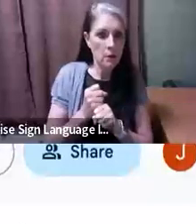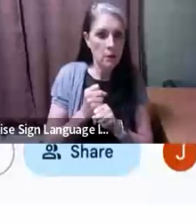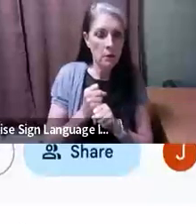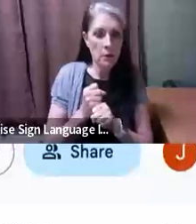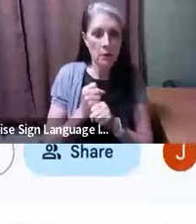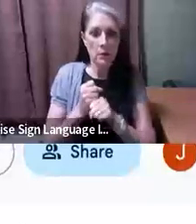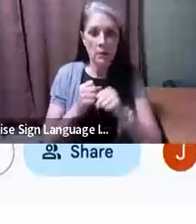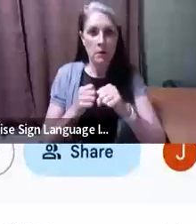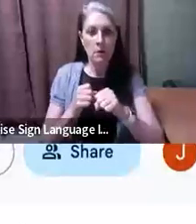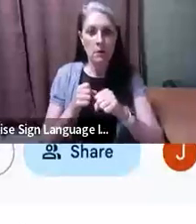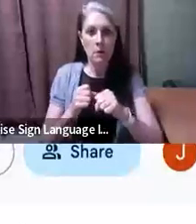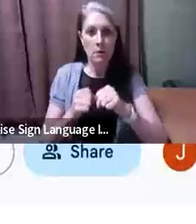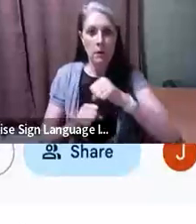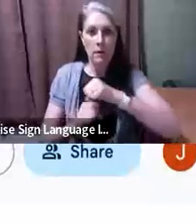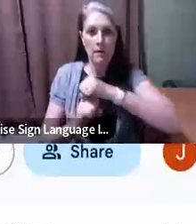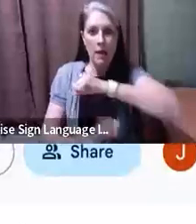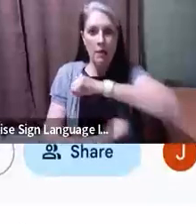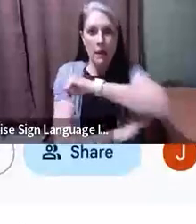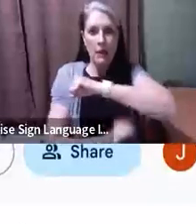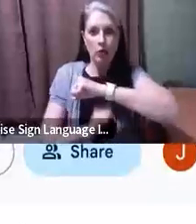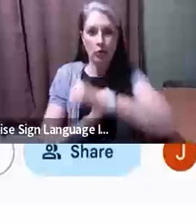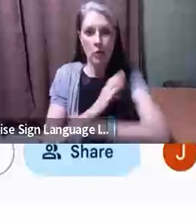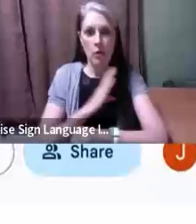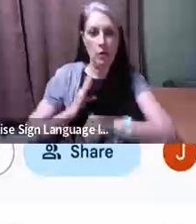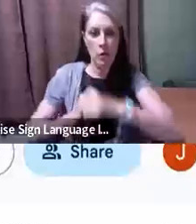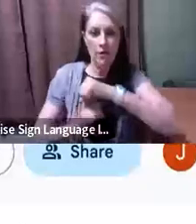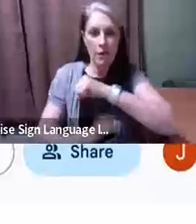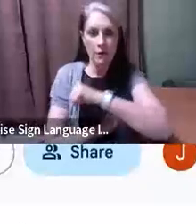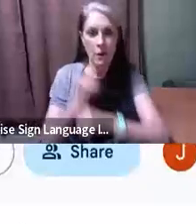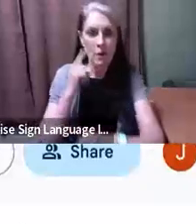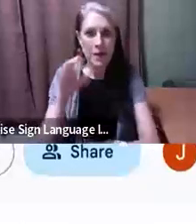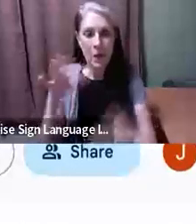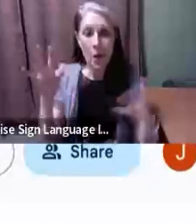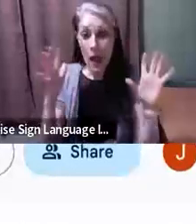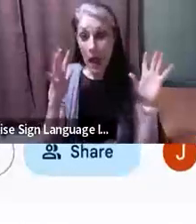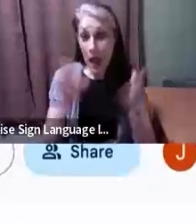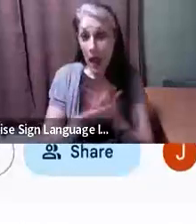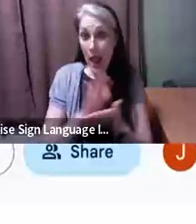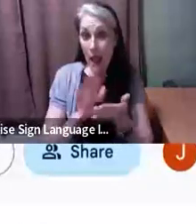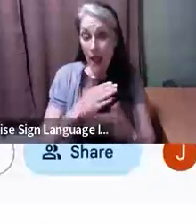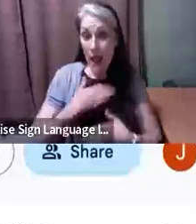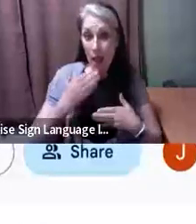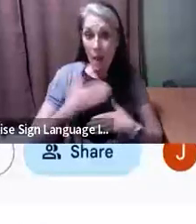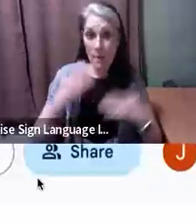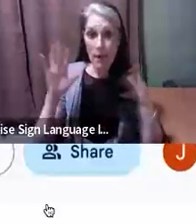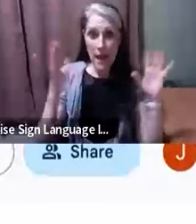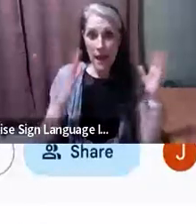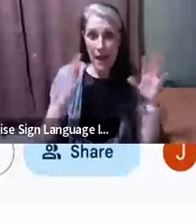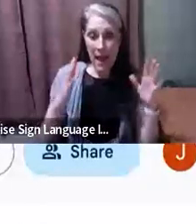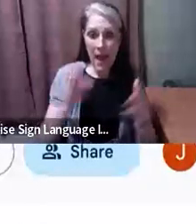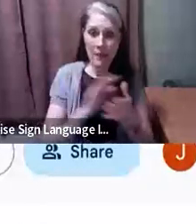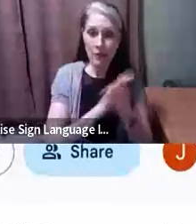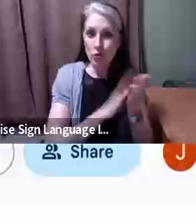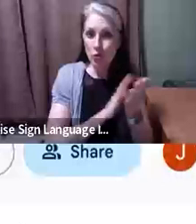What was that, Angela? Oh, you're like, oh, happy hands. Okay, cool. That's a cheer. No, that's Yeah.